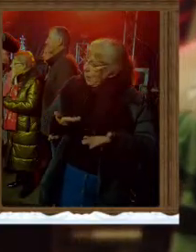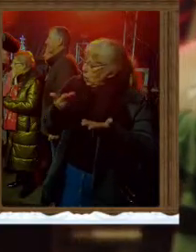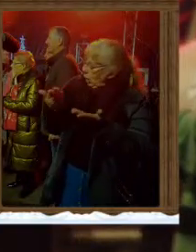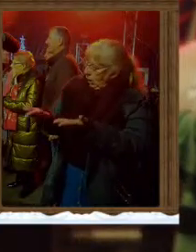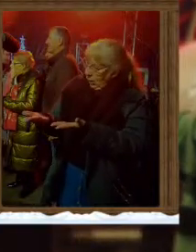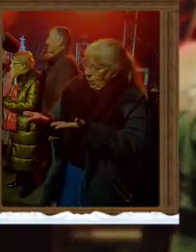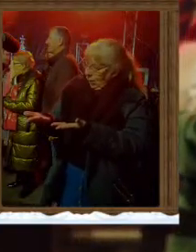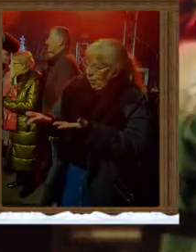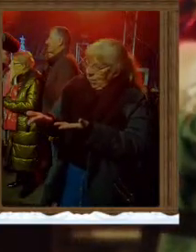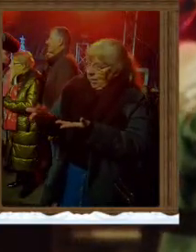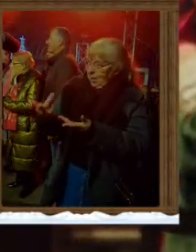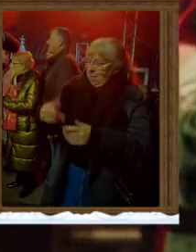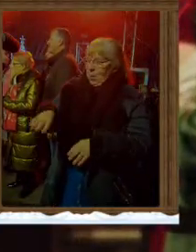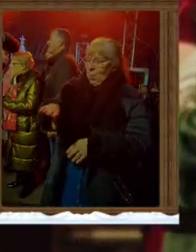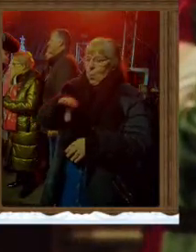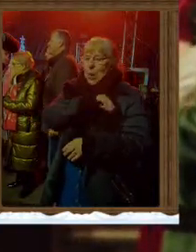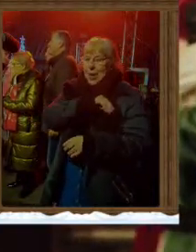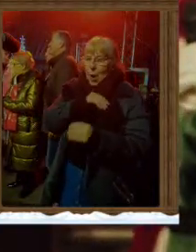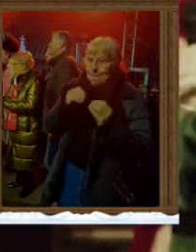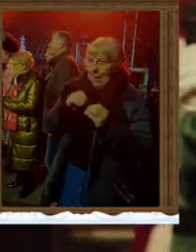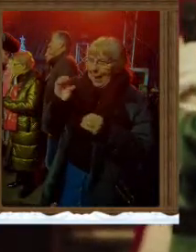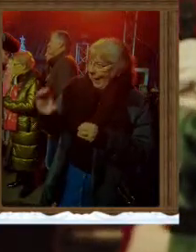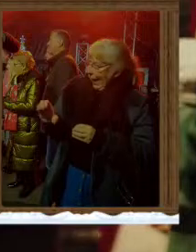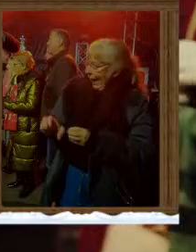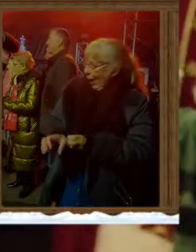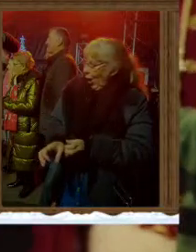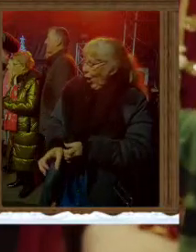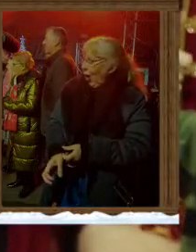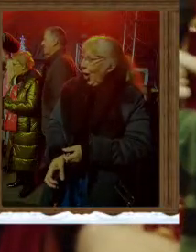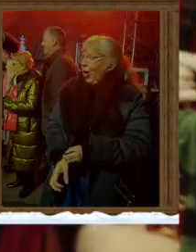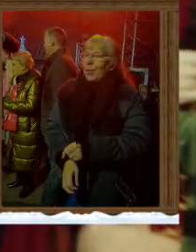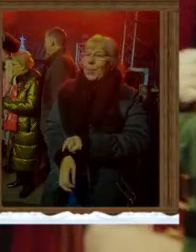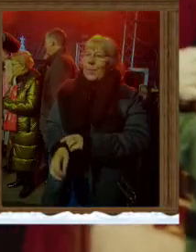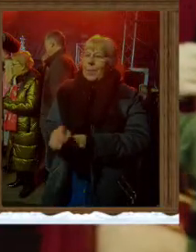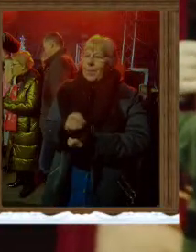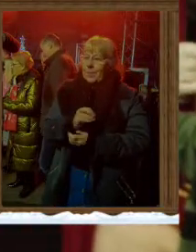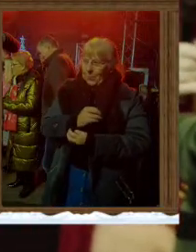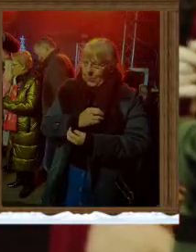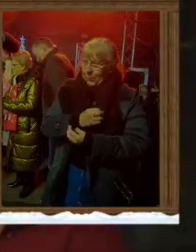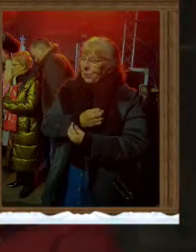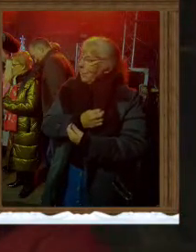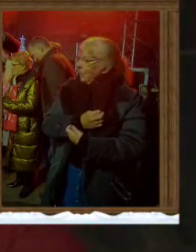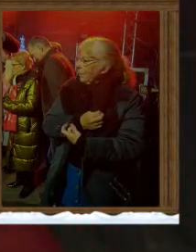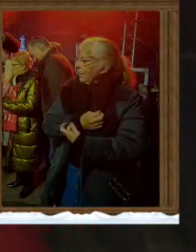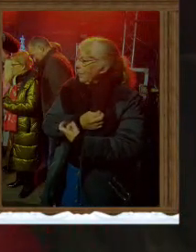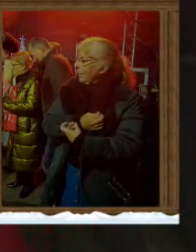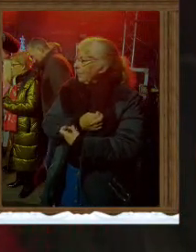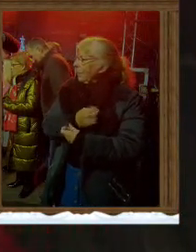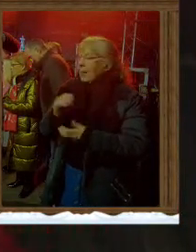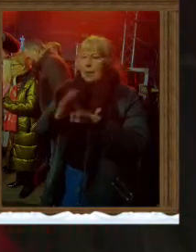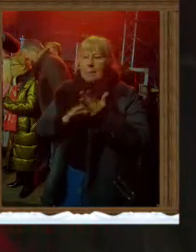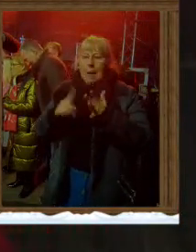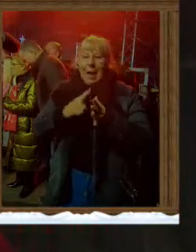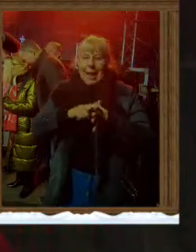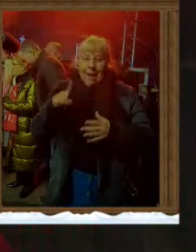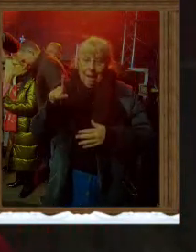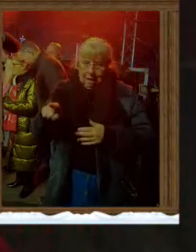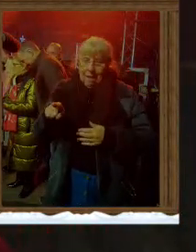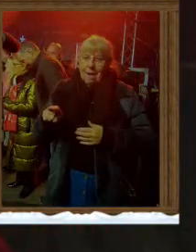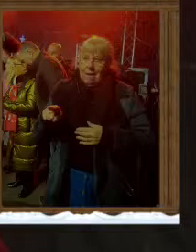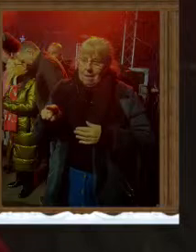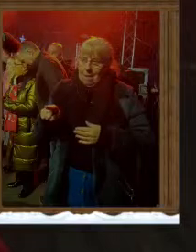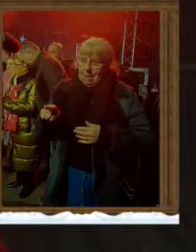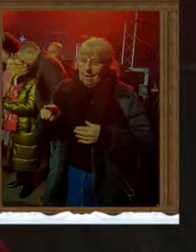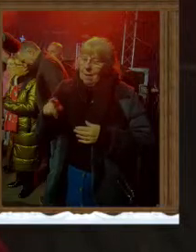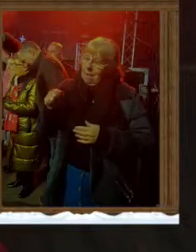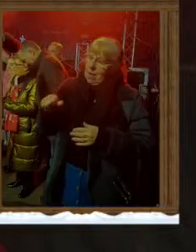for you as our winner in Ballyclare of the Christmas tree decoration competition. So, Maya, for your last,